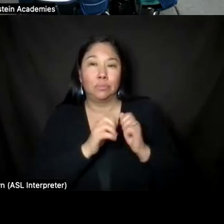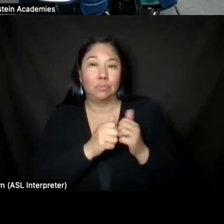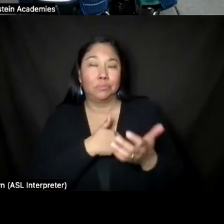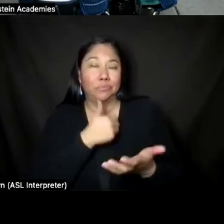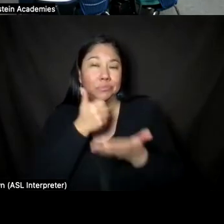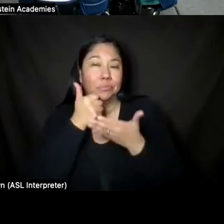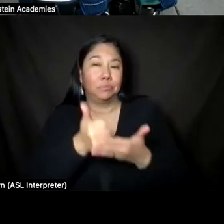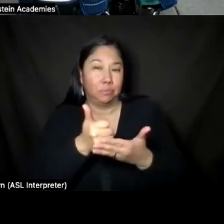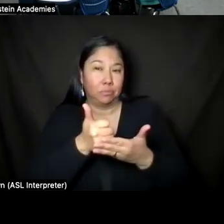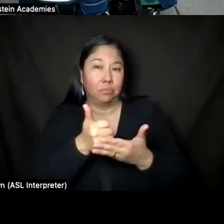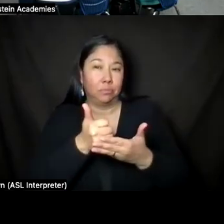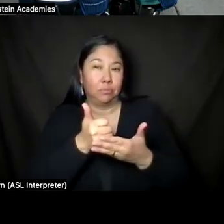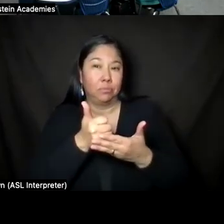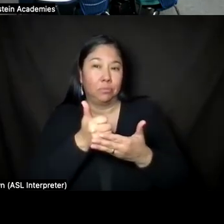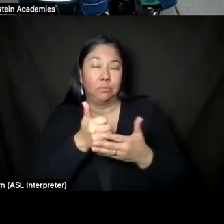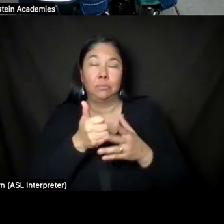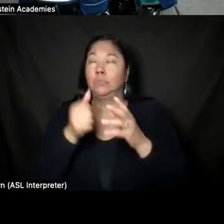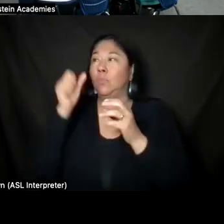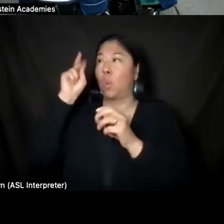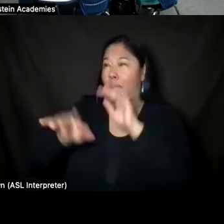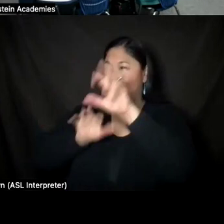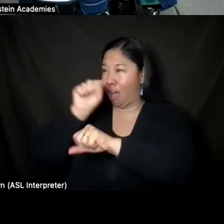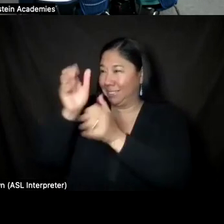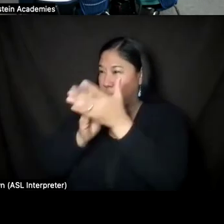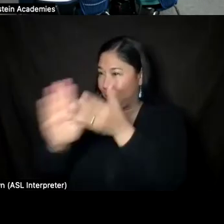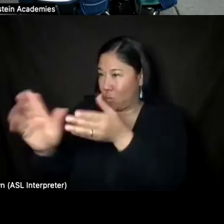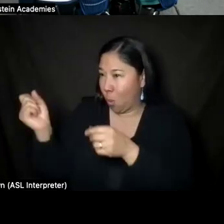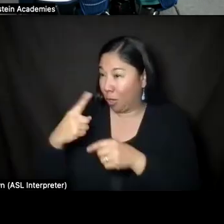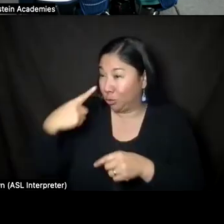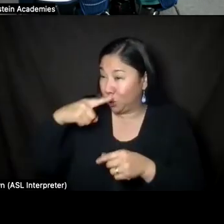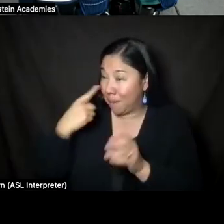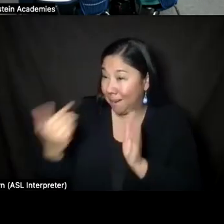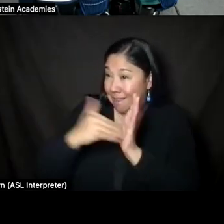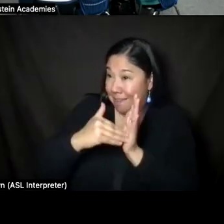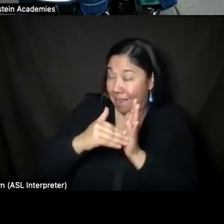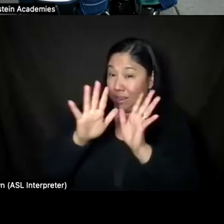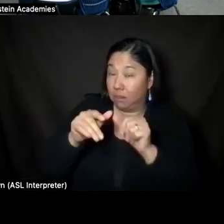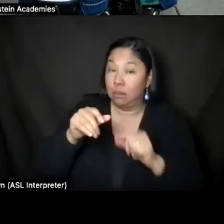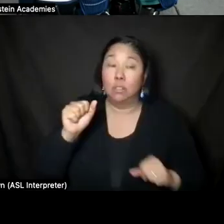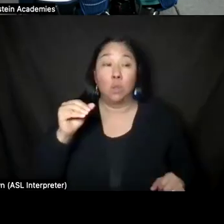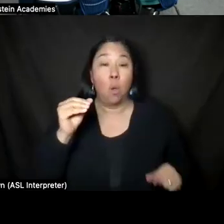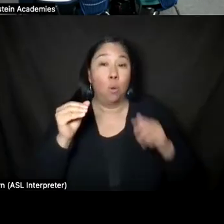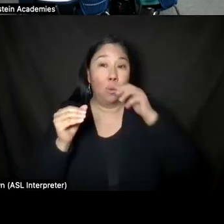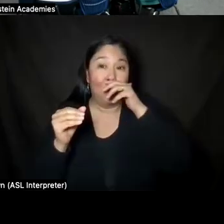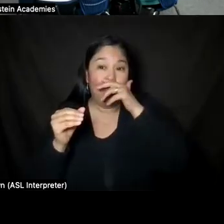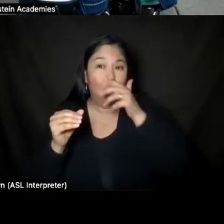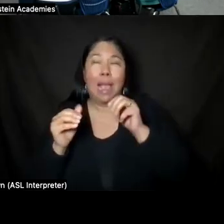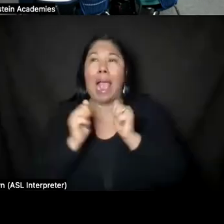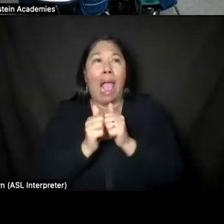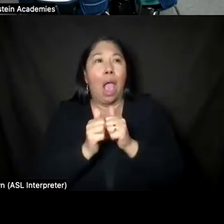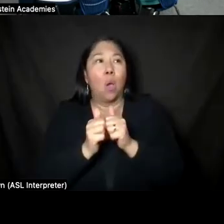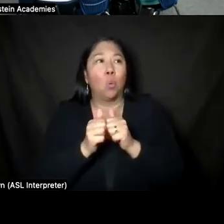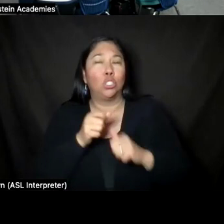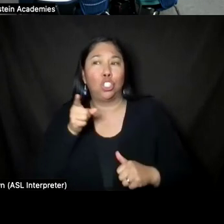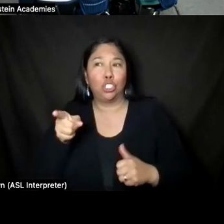darle soporte a él? Okay, I caught some of that, but can you tell me just so I'm sure? So, how can she help